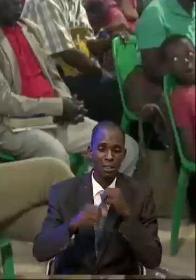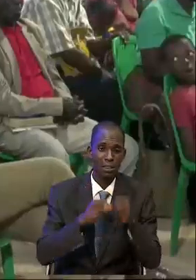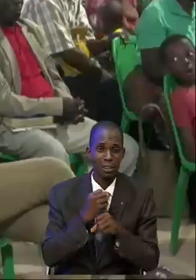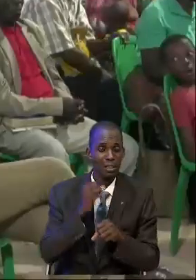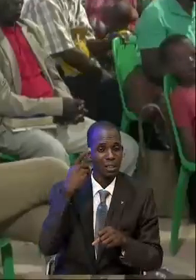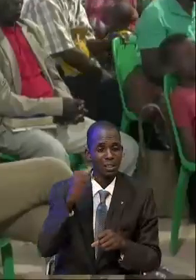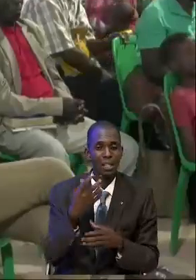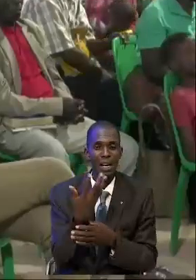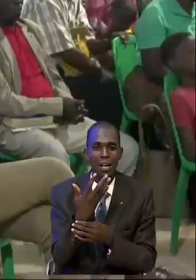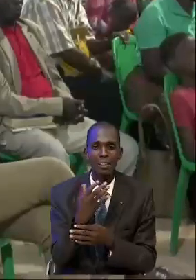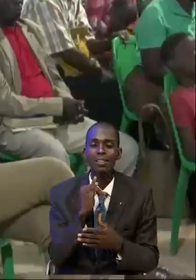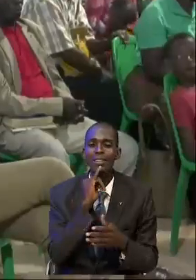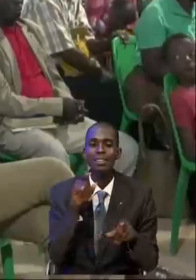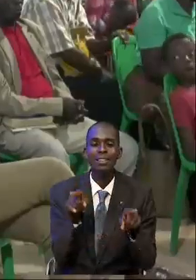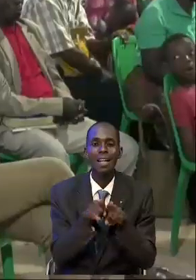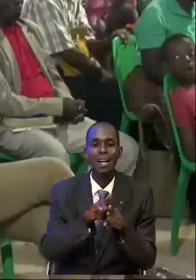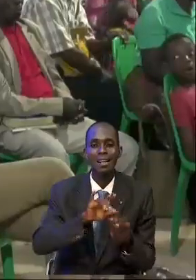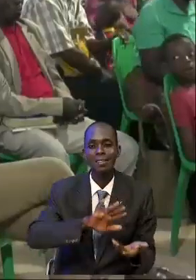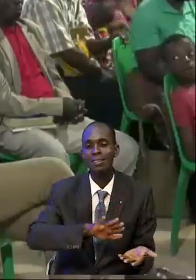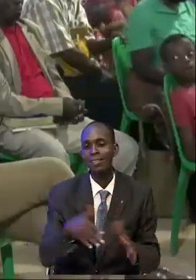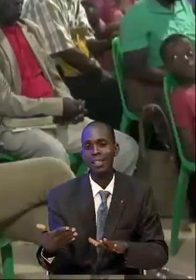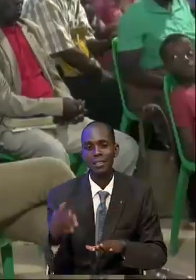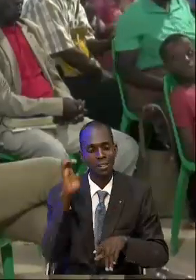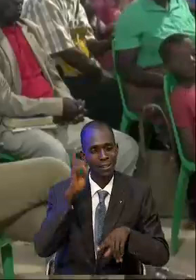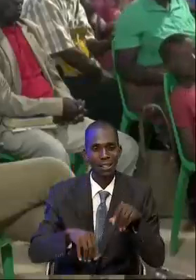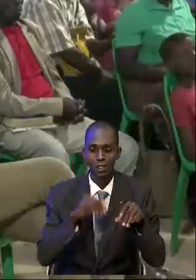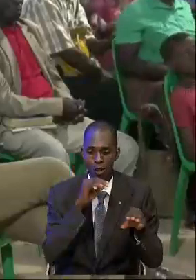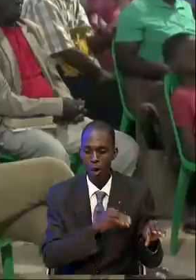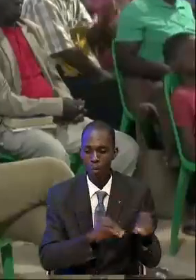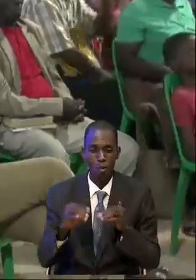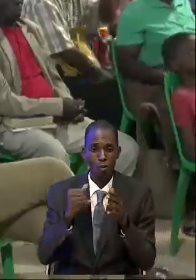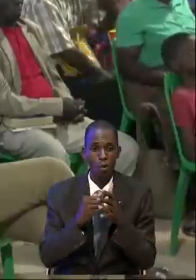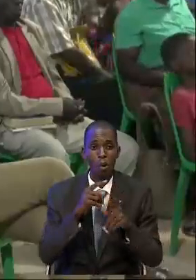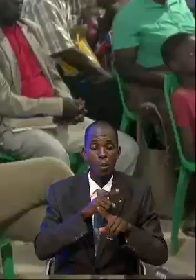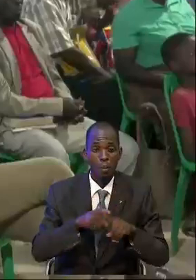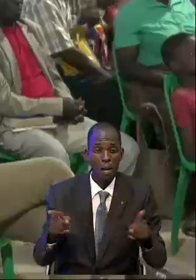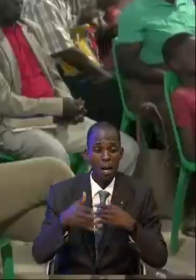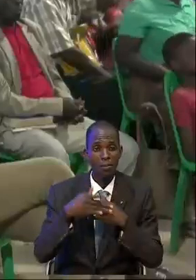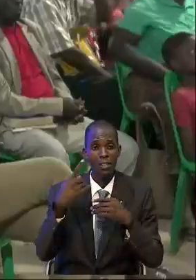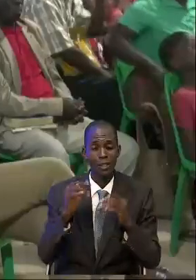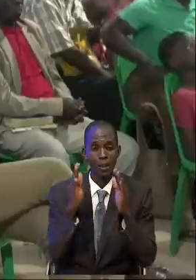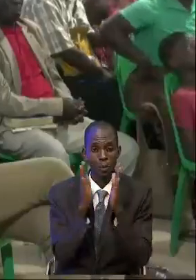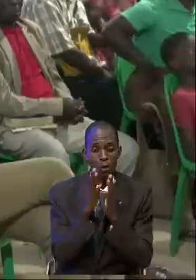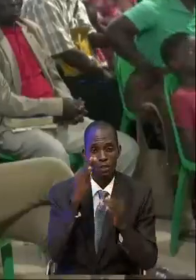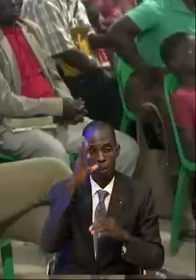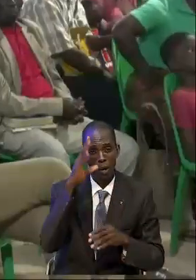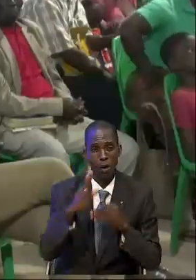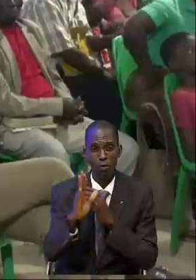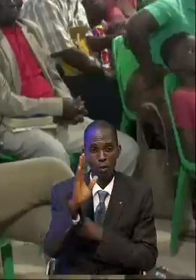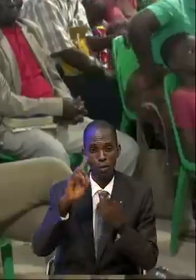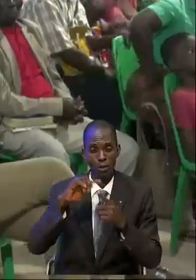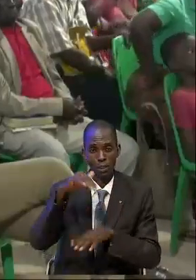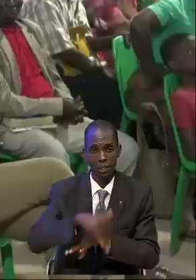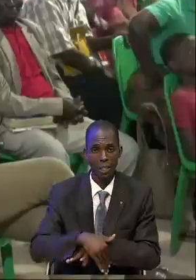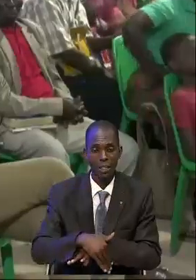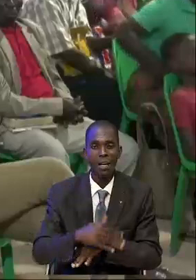A year, the hand had been withered. He couldn't lift or stretch it, but after the prayer of